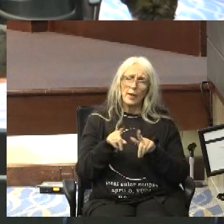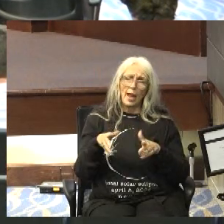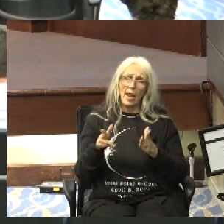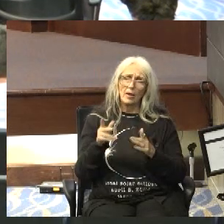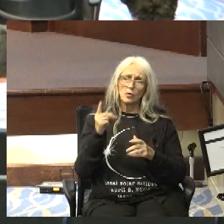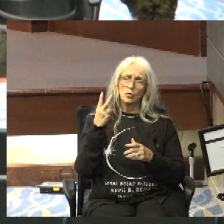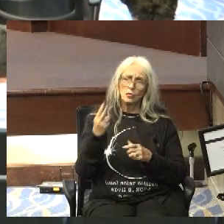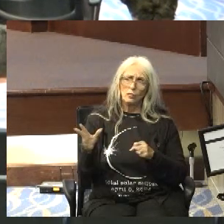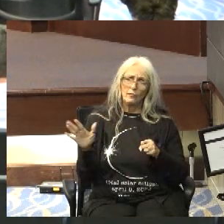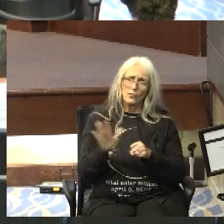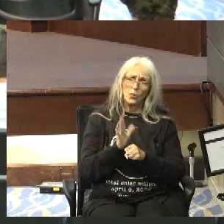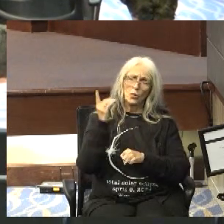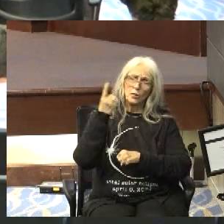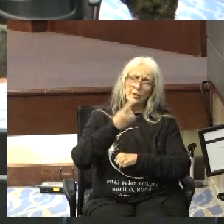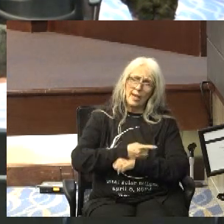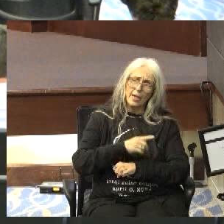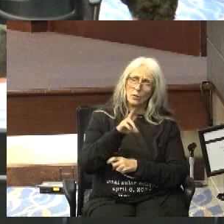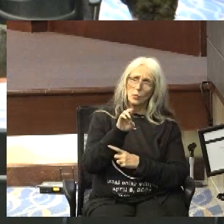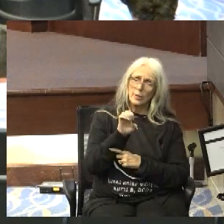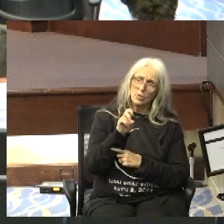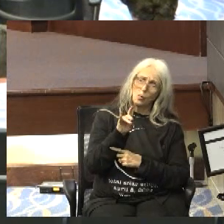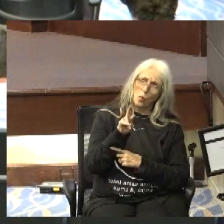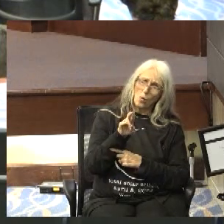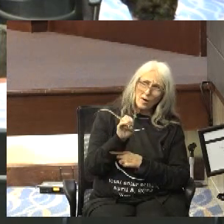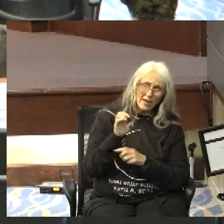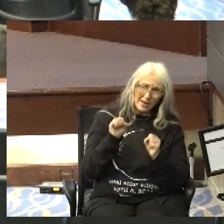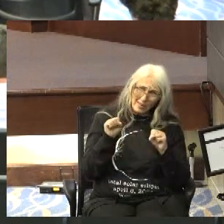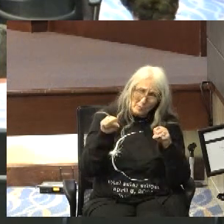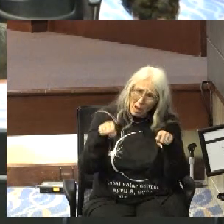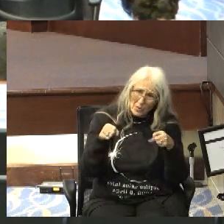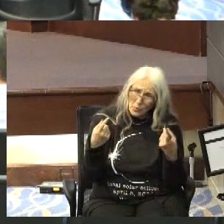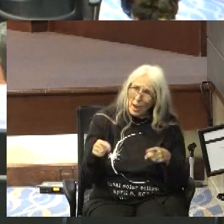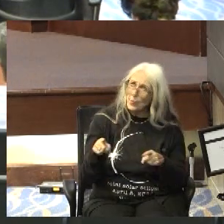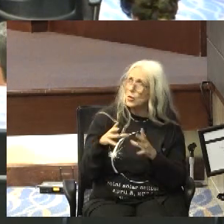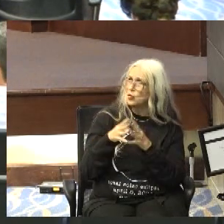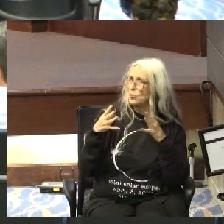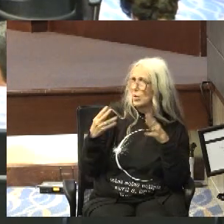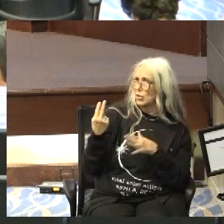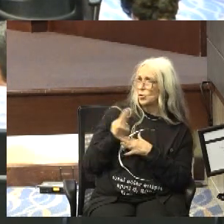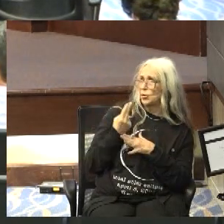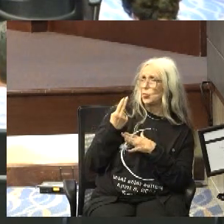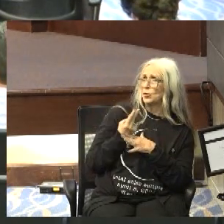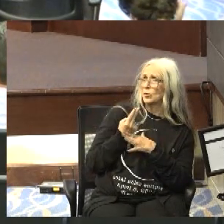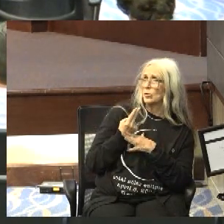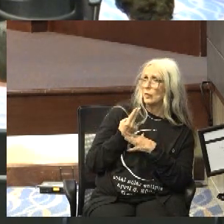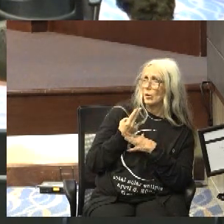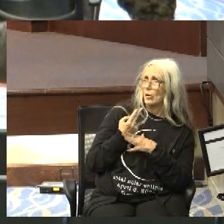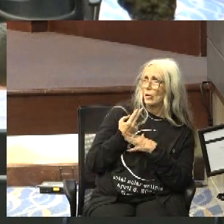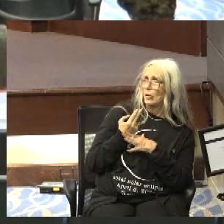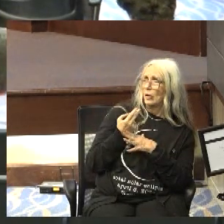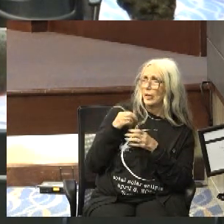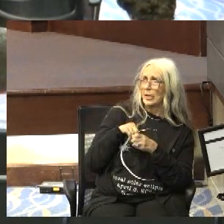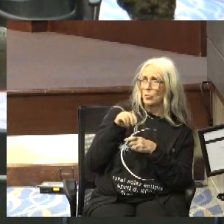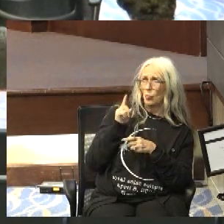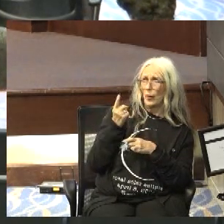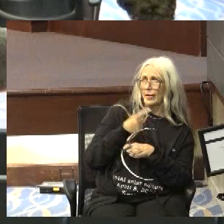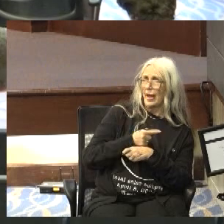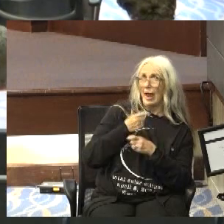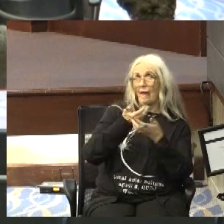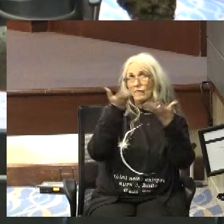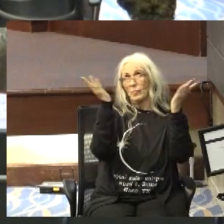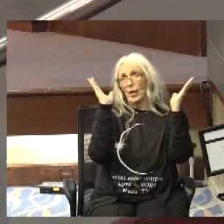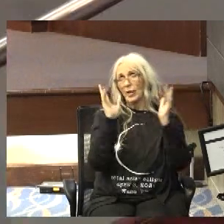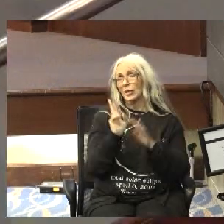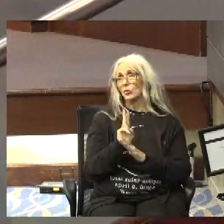to restore. Can that happen, or is that too much usage in that whatever 1 day that everybody's